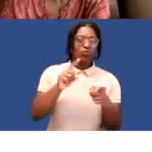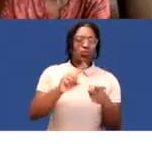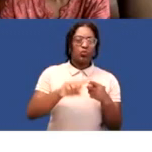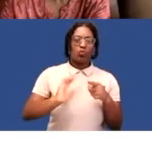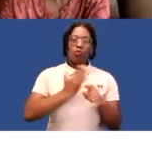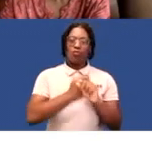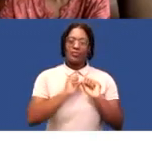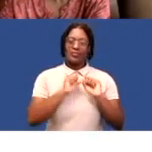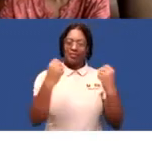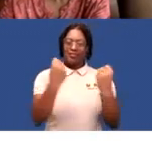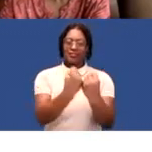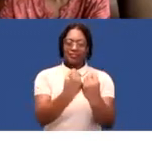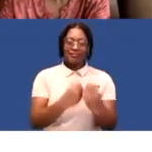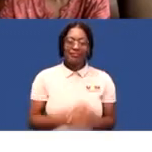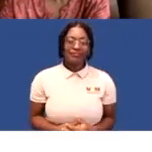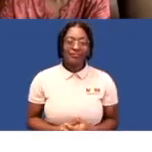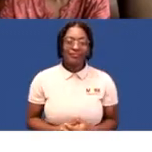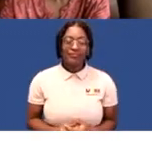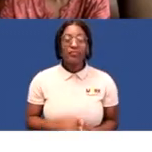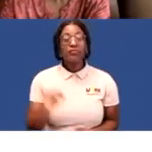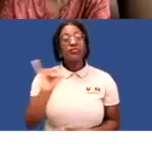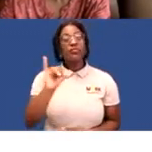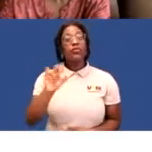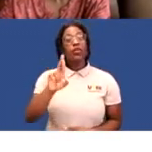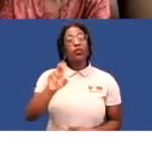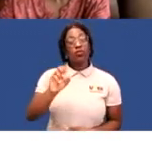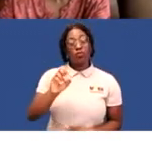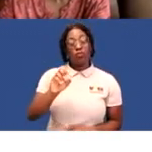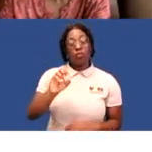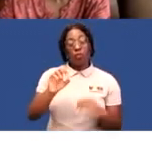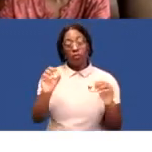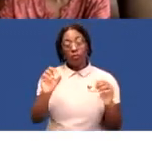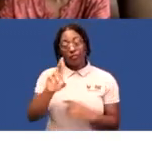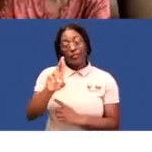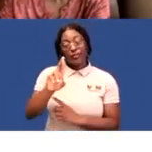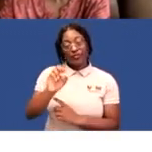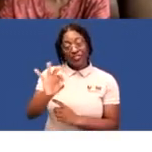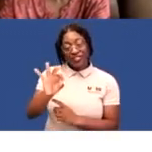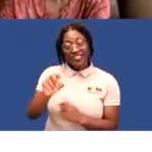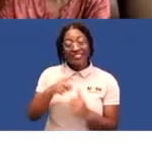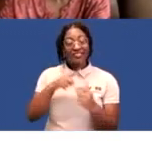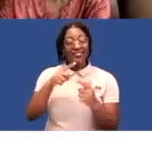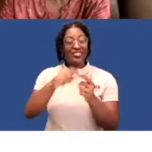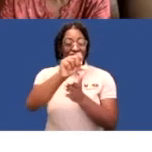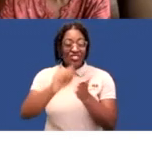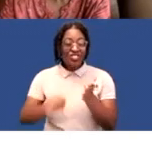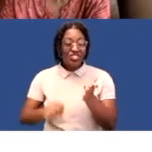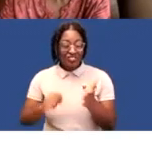the bettering of our daily lives. Refrigeration, open heart surgery, stoplights, peanut butter.